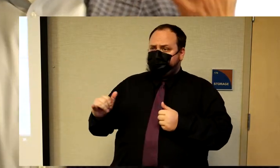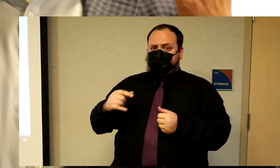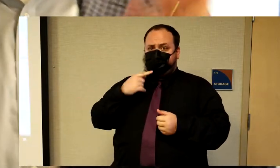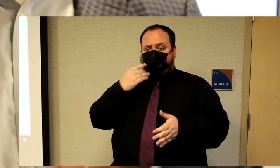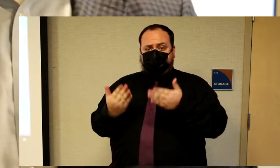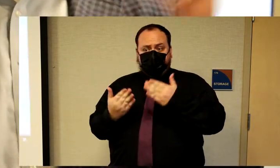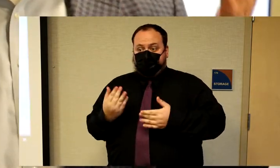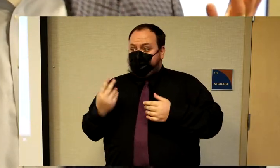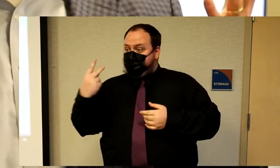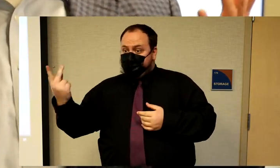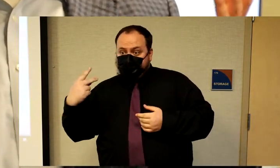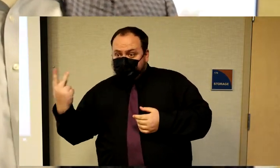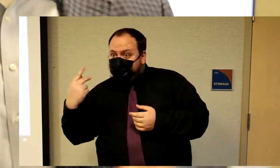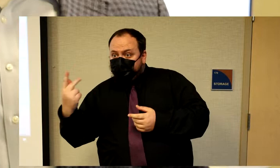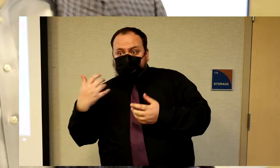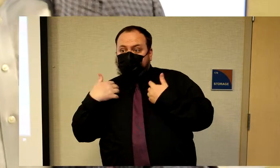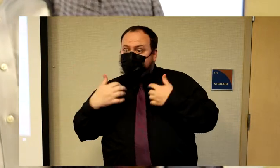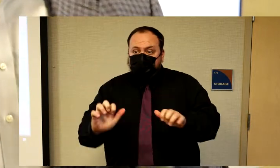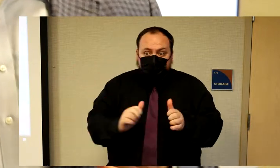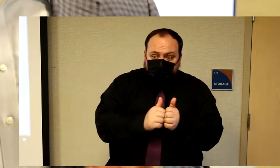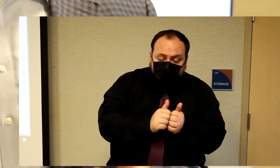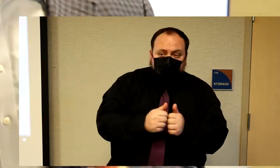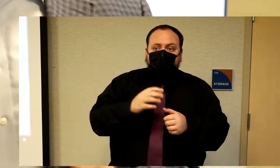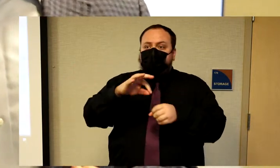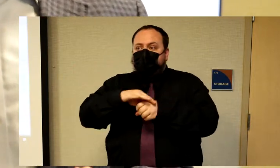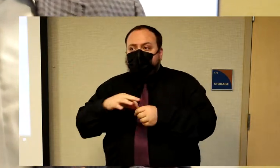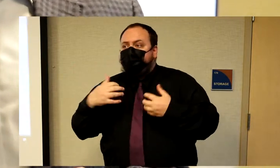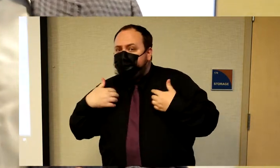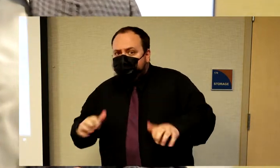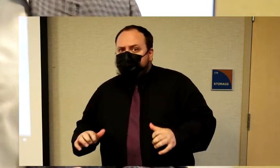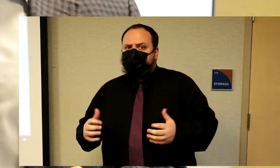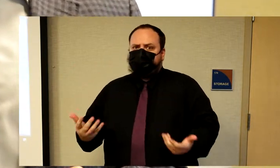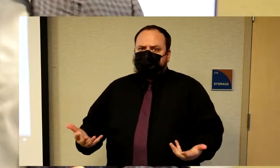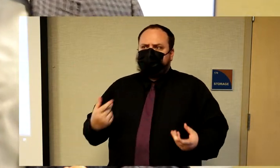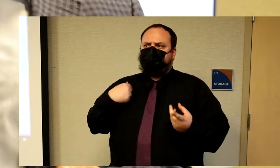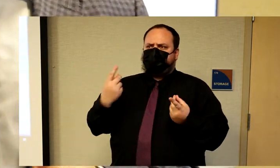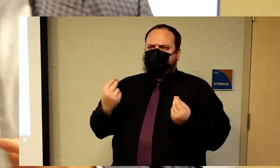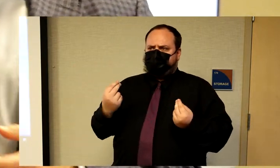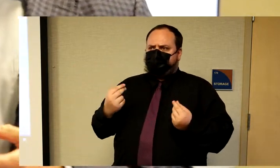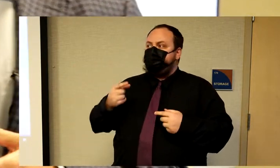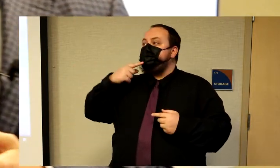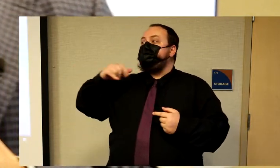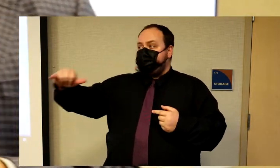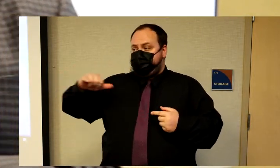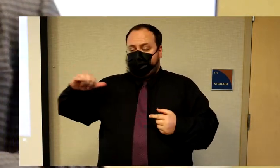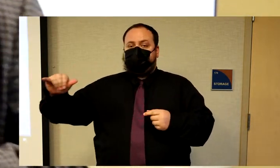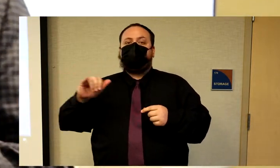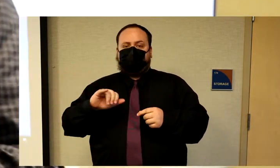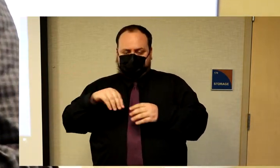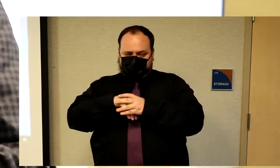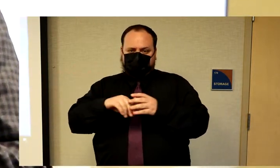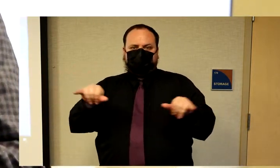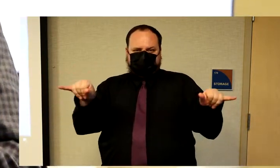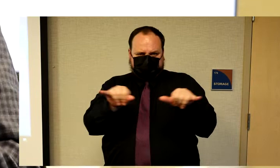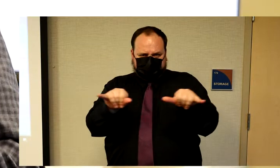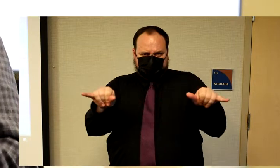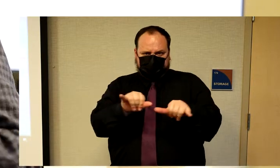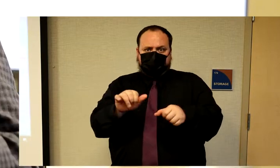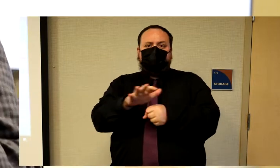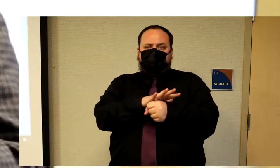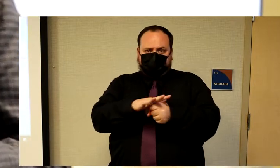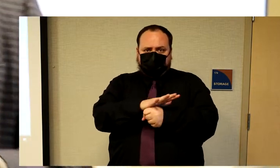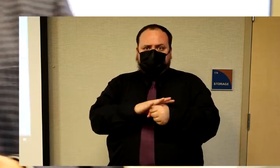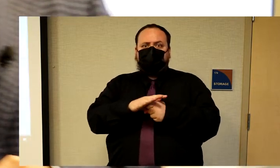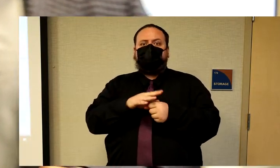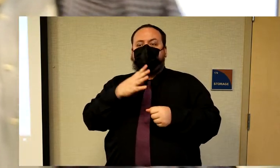maybe we both don't run, and we can go do whatever. But here's the complication. that you're both in the same district, though? We're both in the same district, and we're both up in 2022.